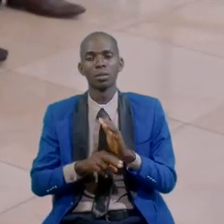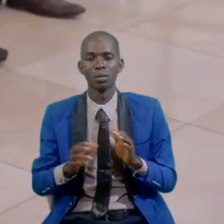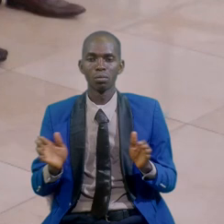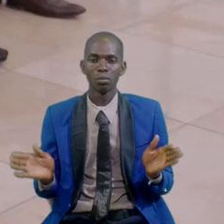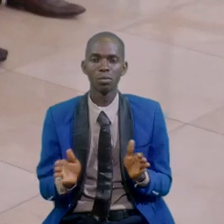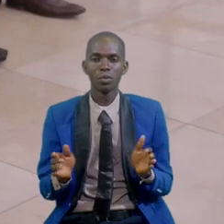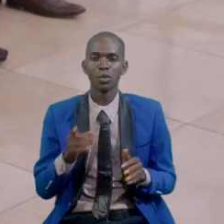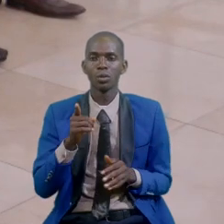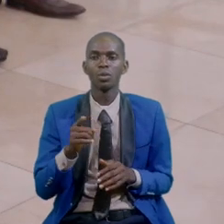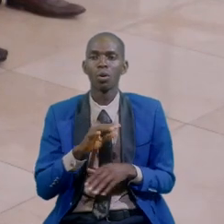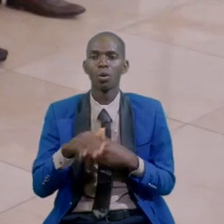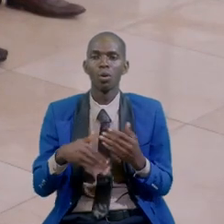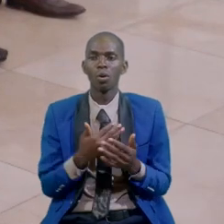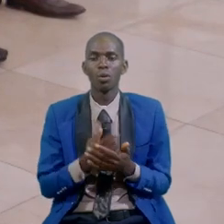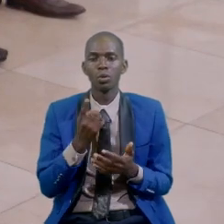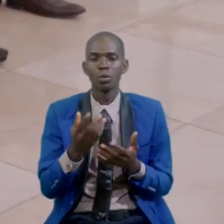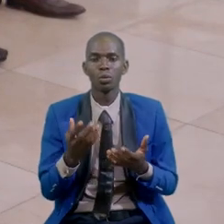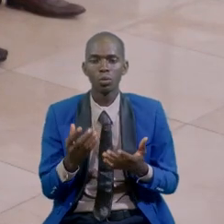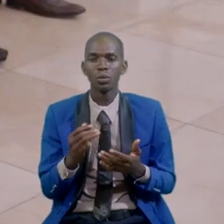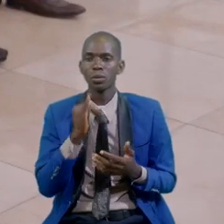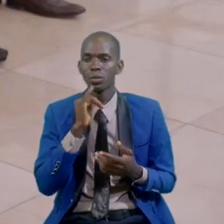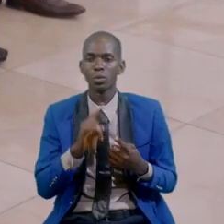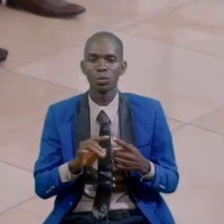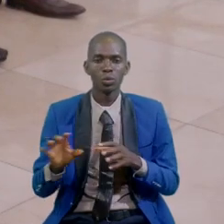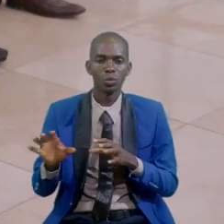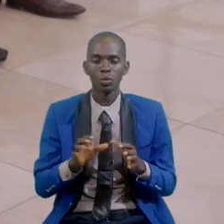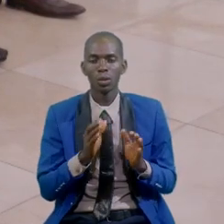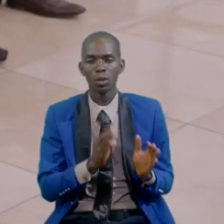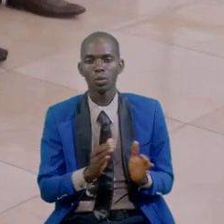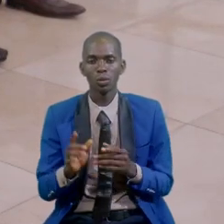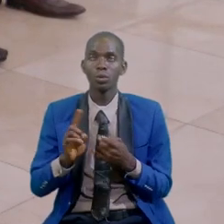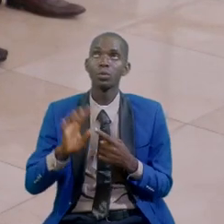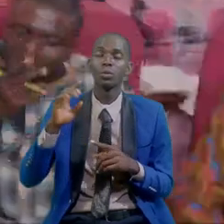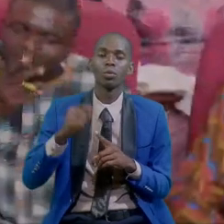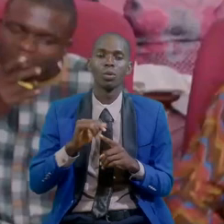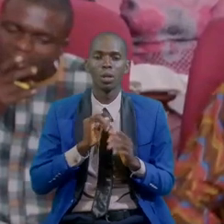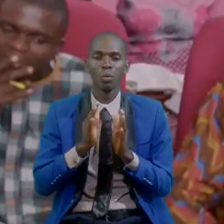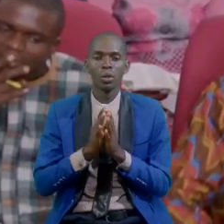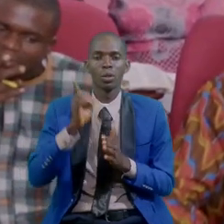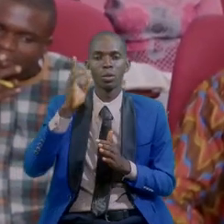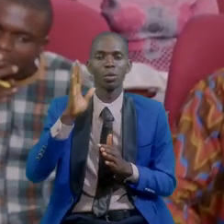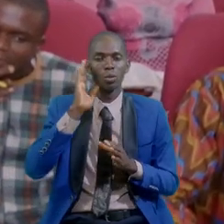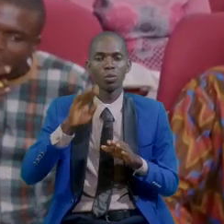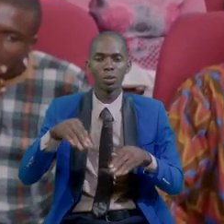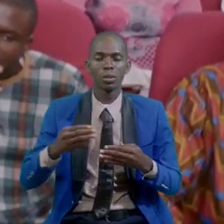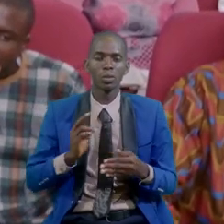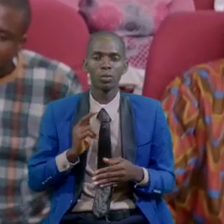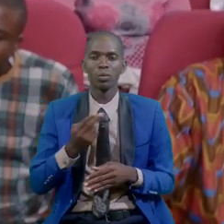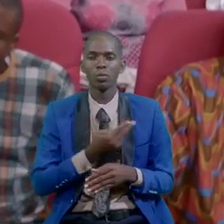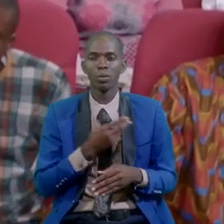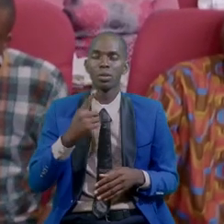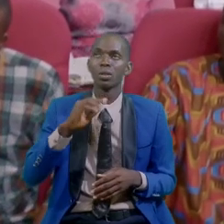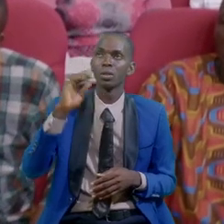do all these things according to his word. I pray God will give us that grace. Give us